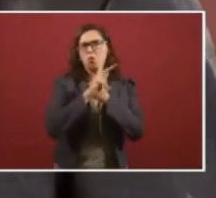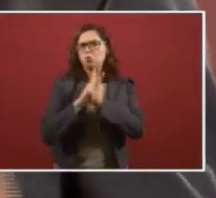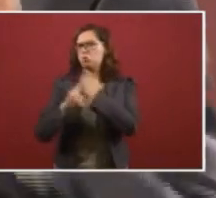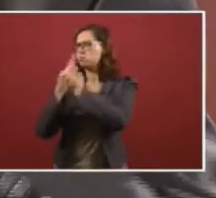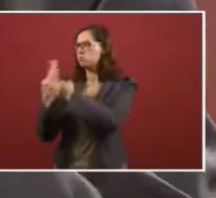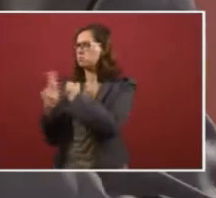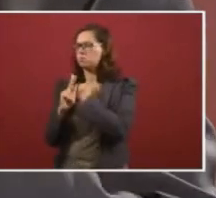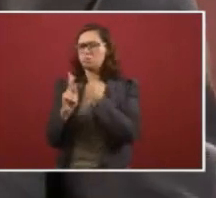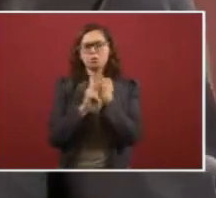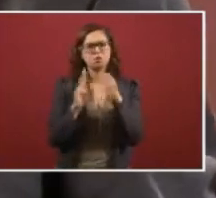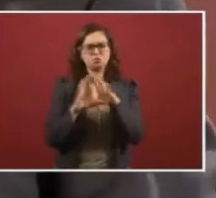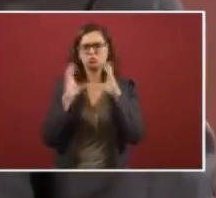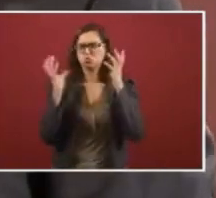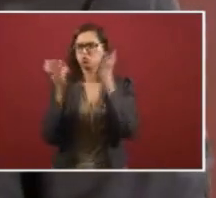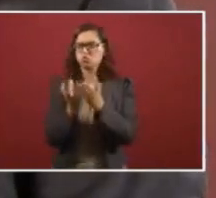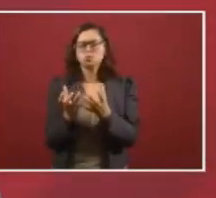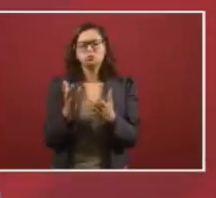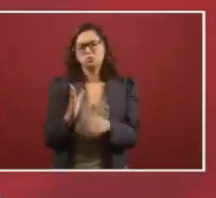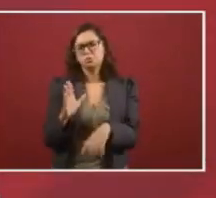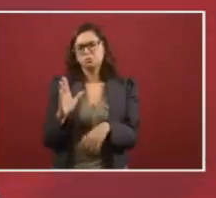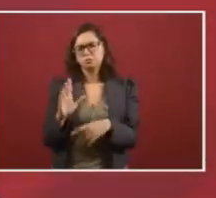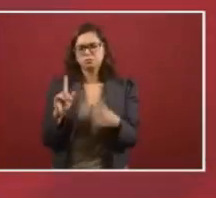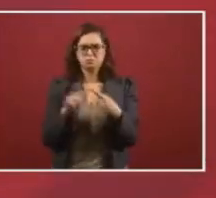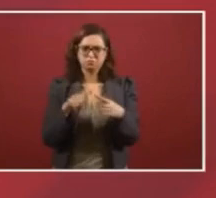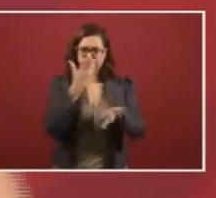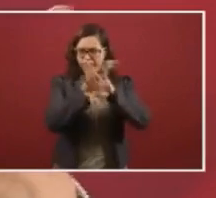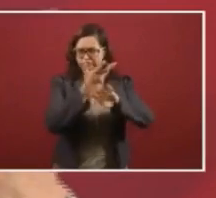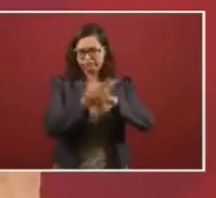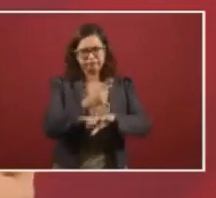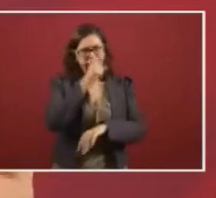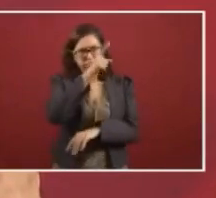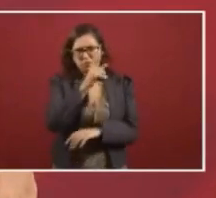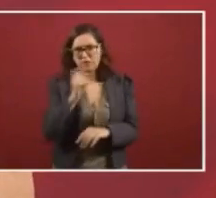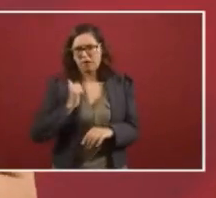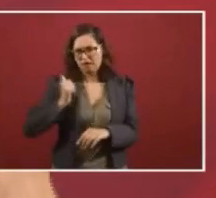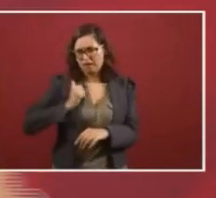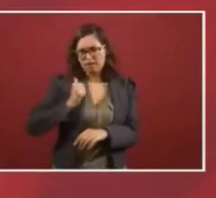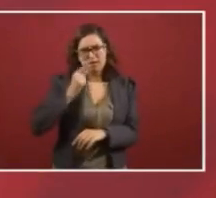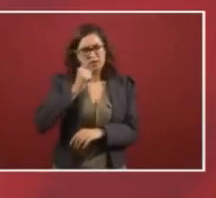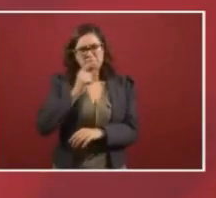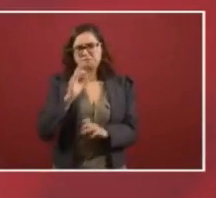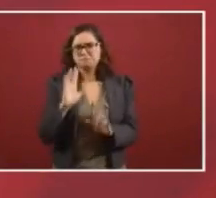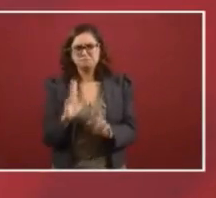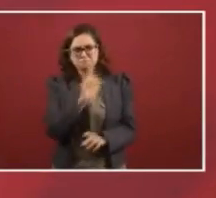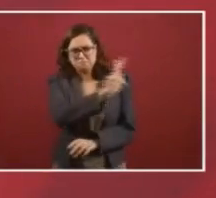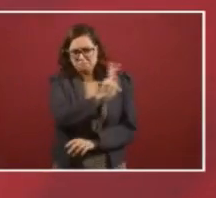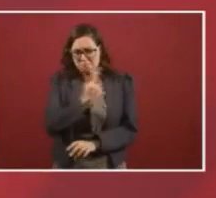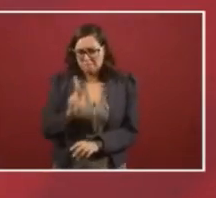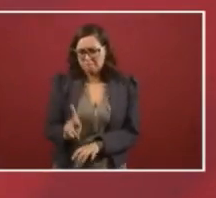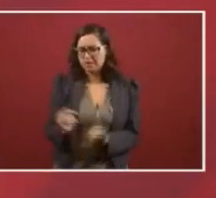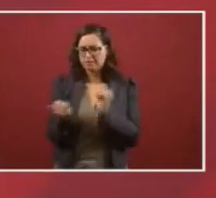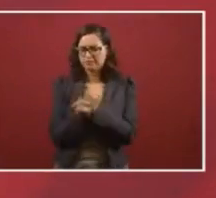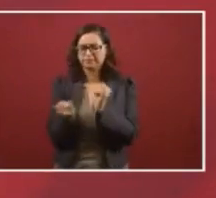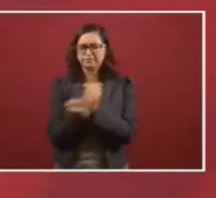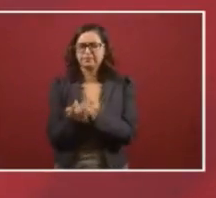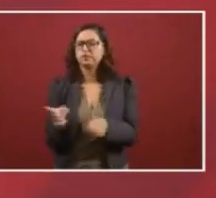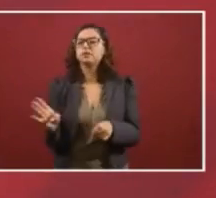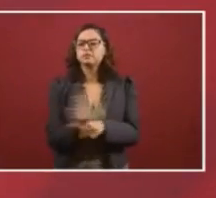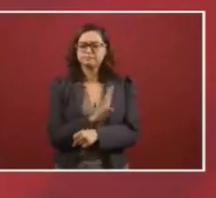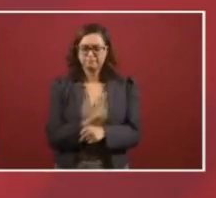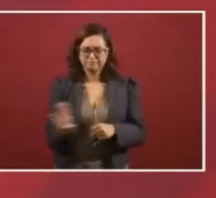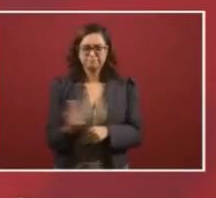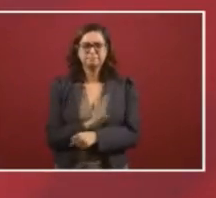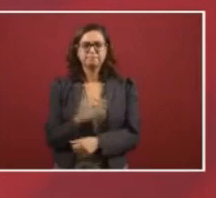with tariffs with any part of the world, particularly in North America. That's why we have